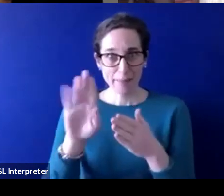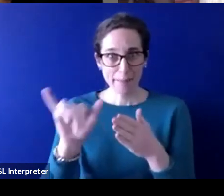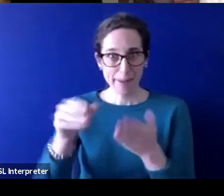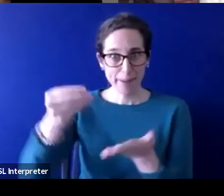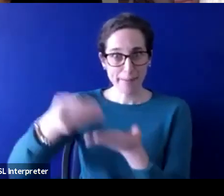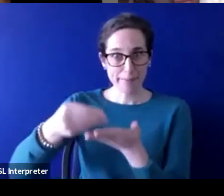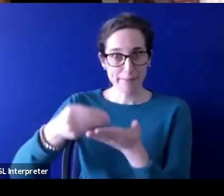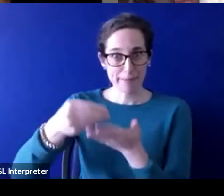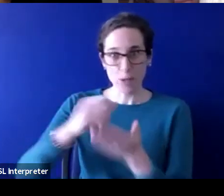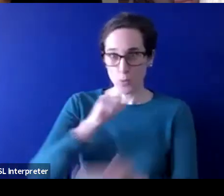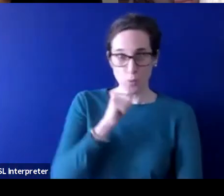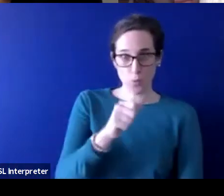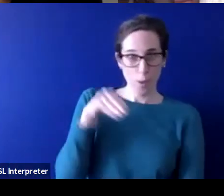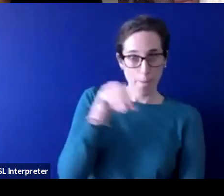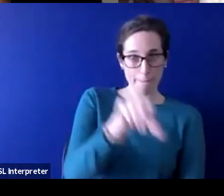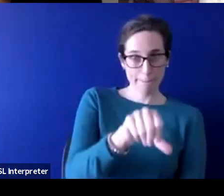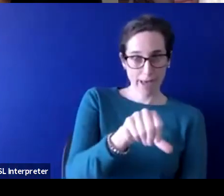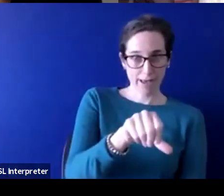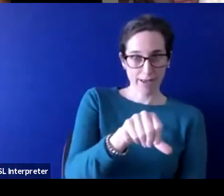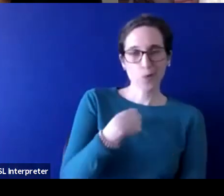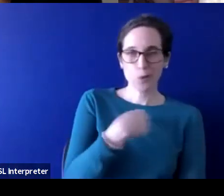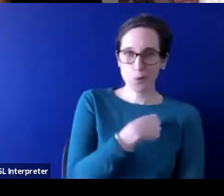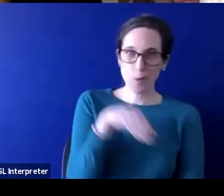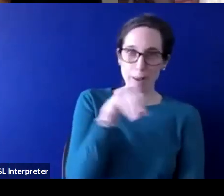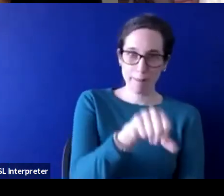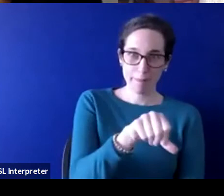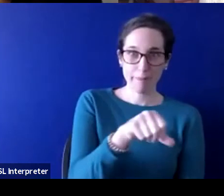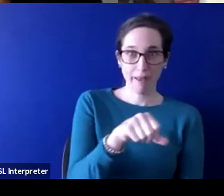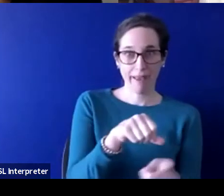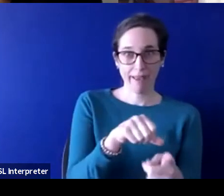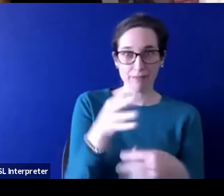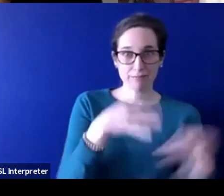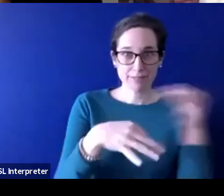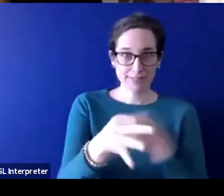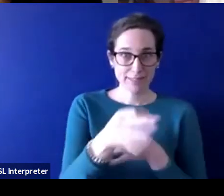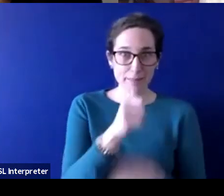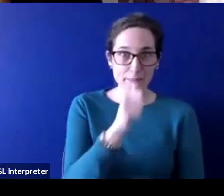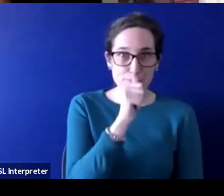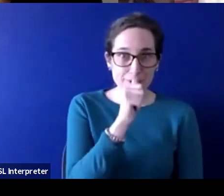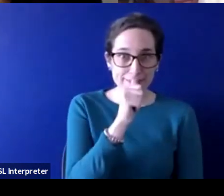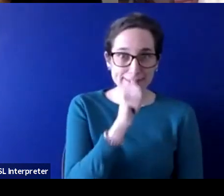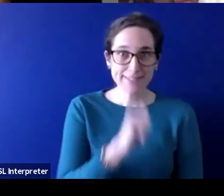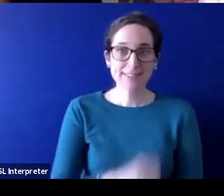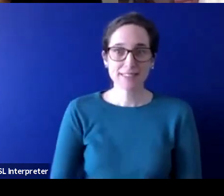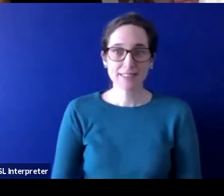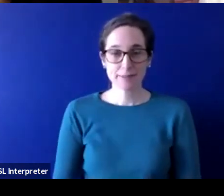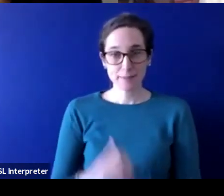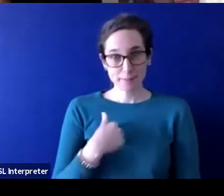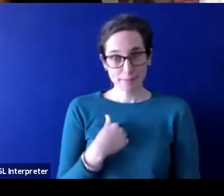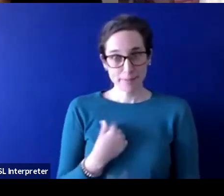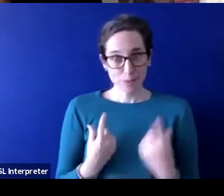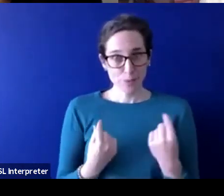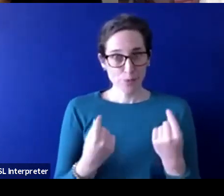with money. We're paying with a lot of other things like privacy. Is there something I could do today